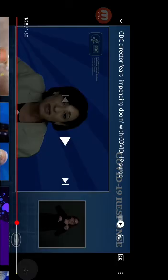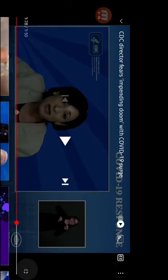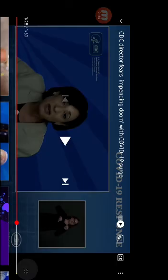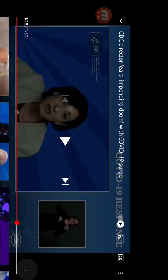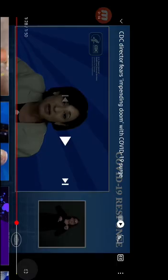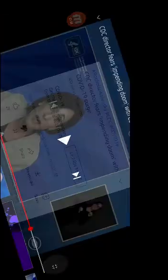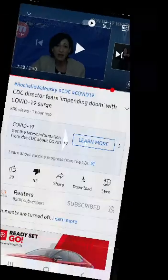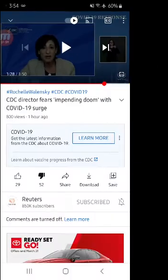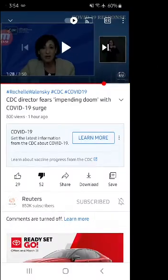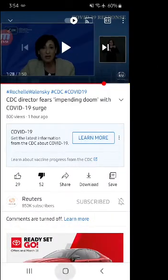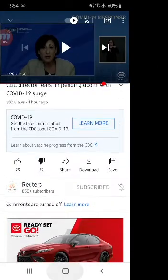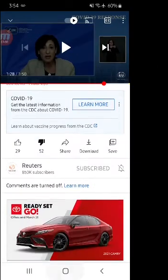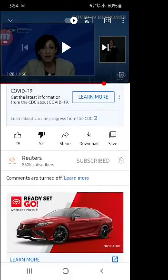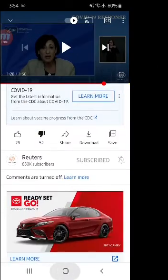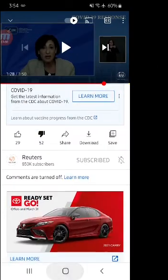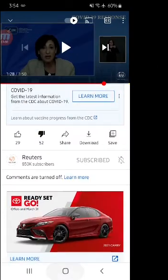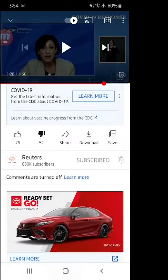we all know the times that